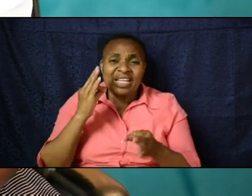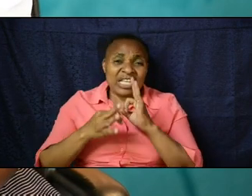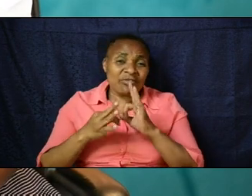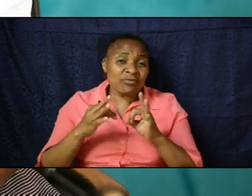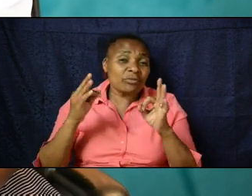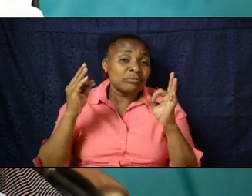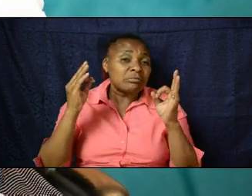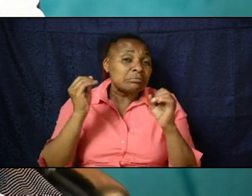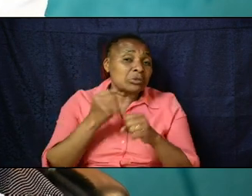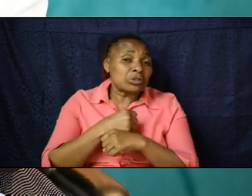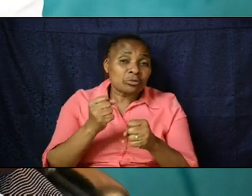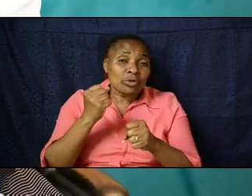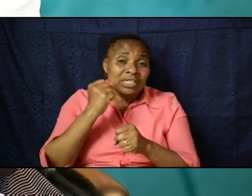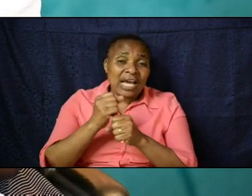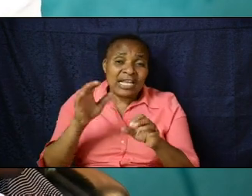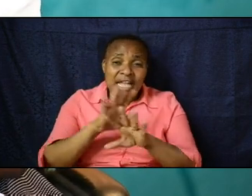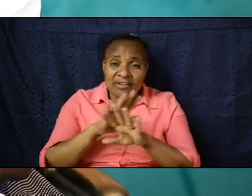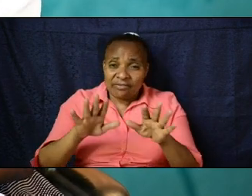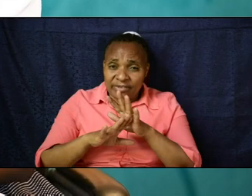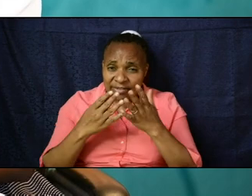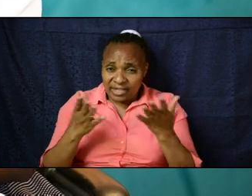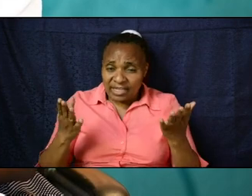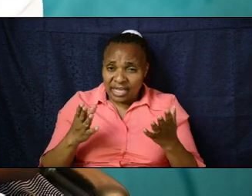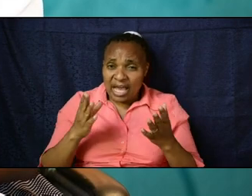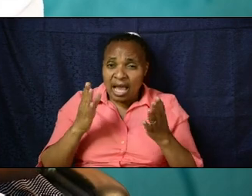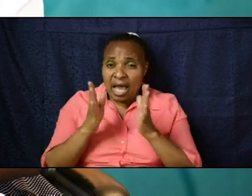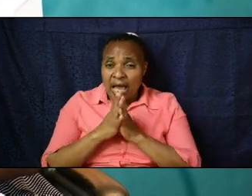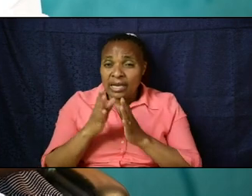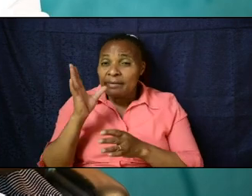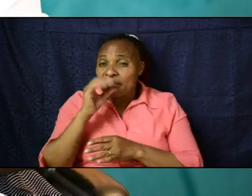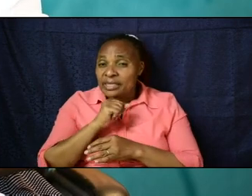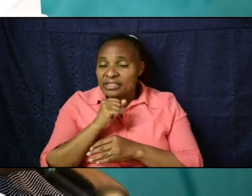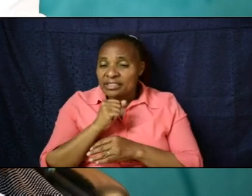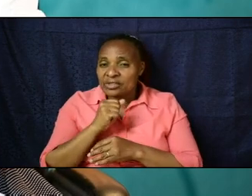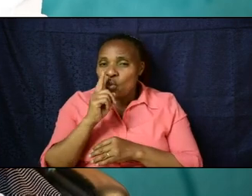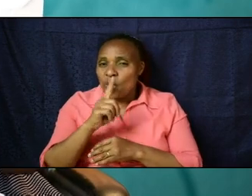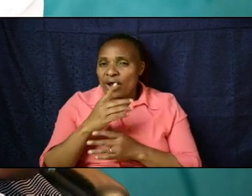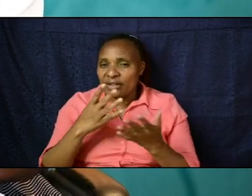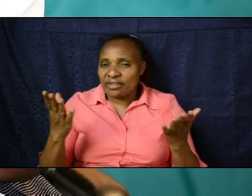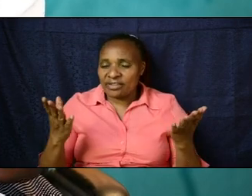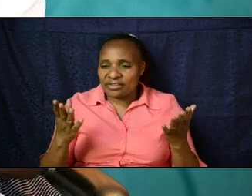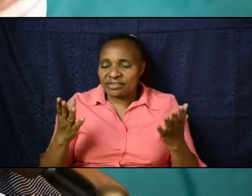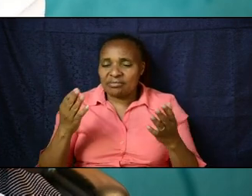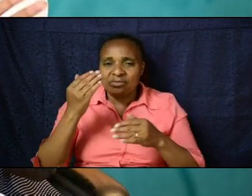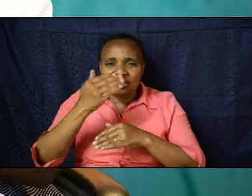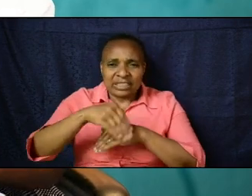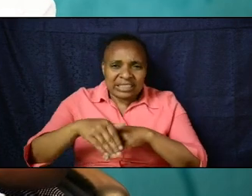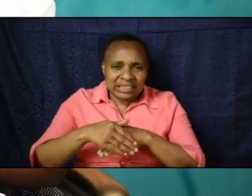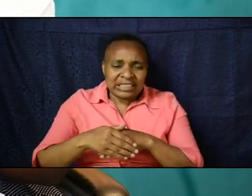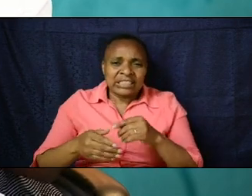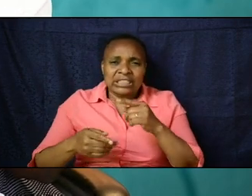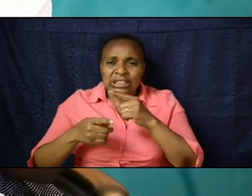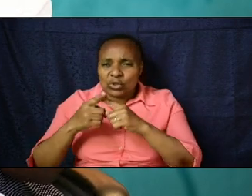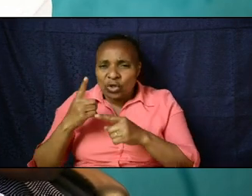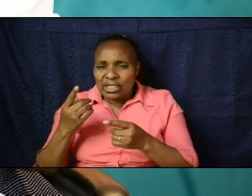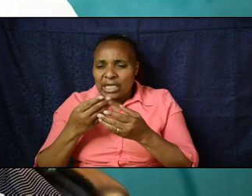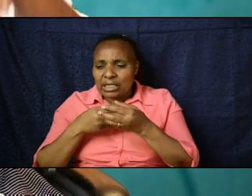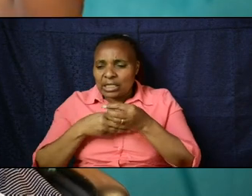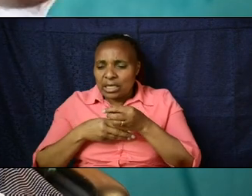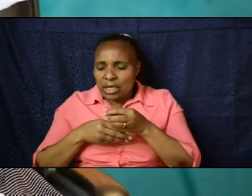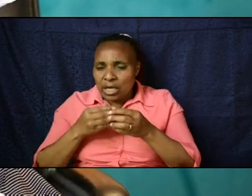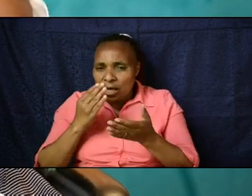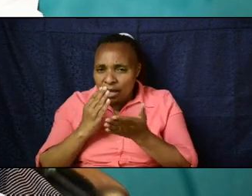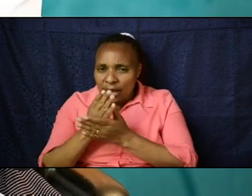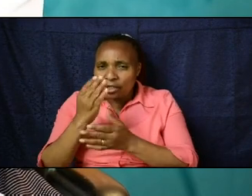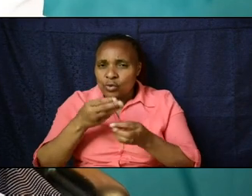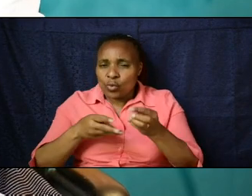could have, you know, done everything but missed one thing, like, let's say, gotten the right lamb, slaughtered it the right way, cooked it the right way, but